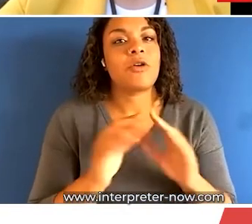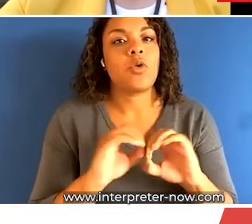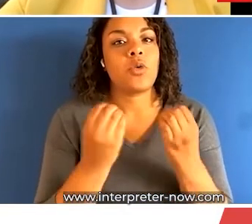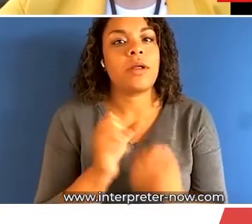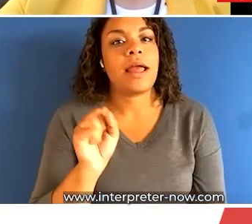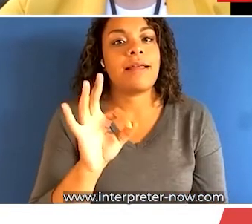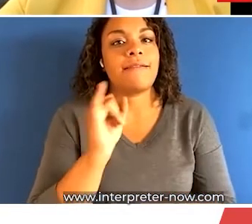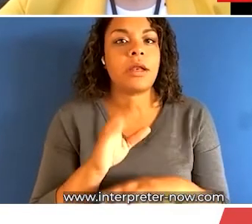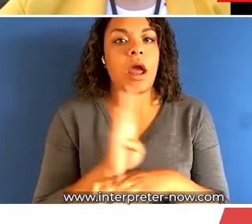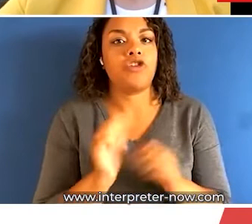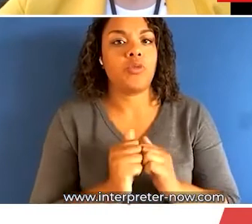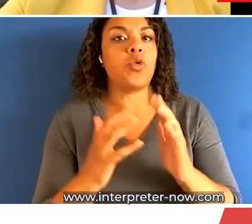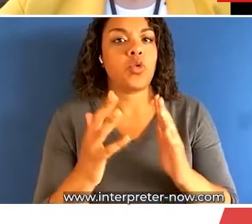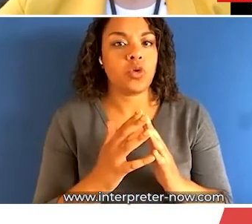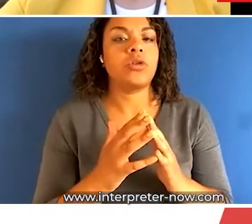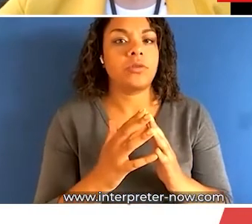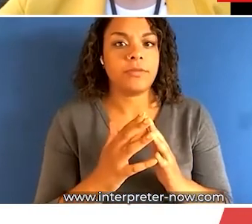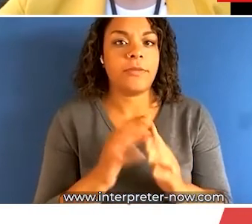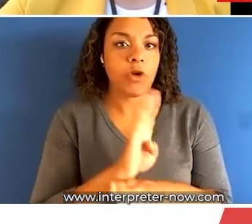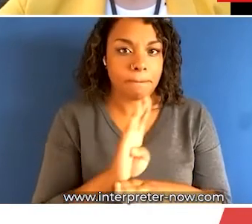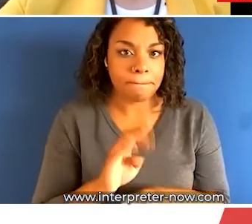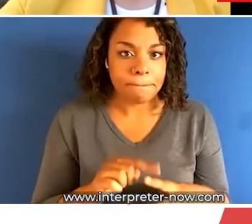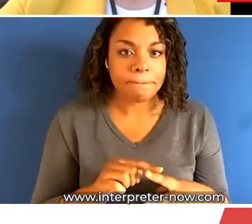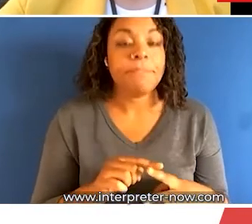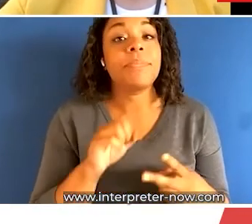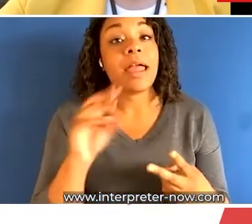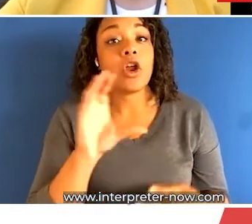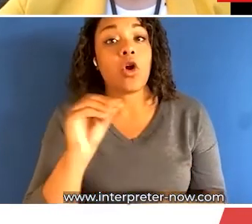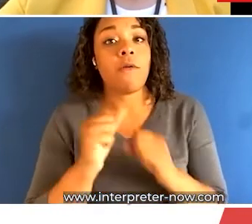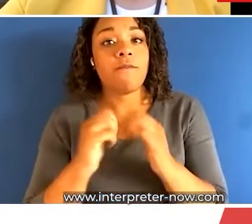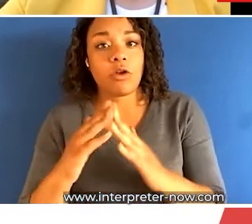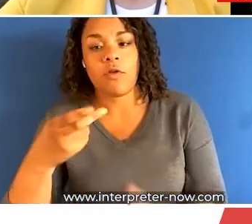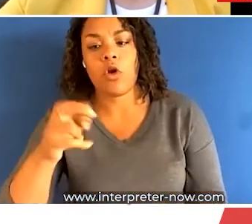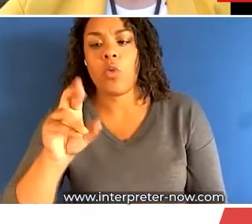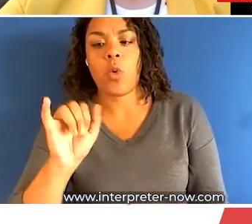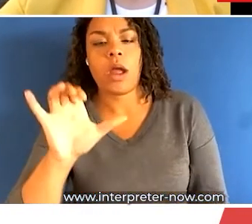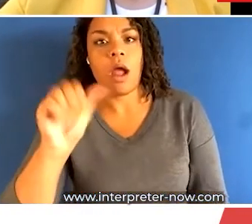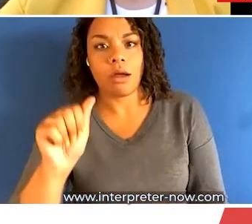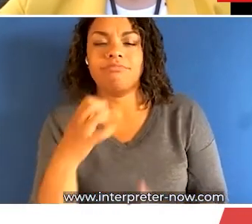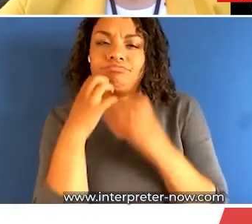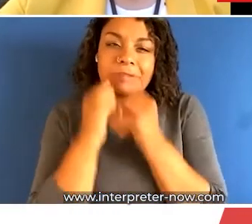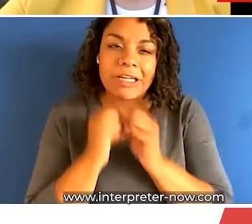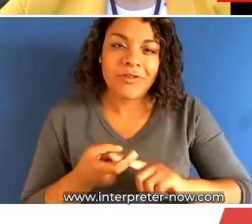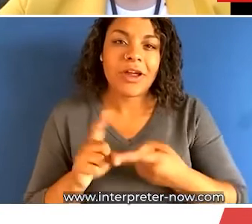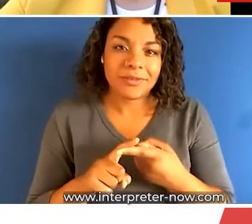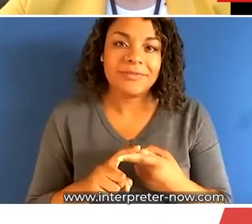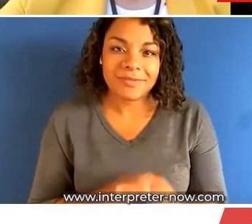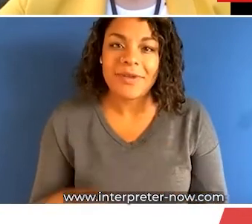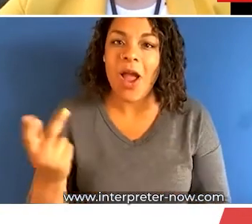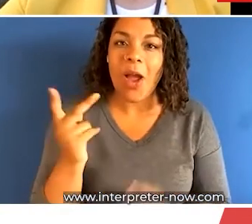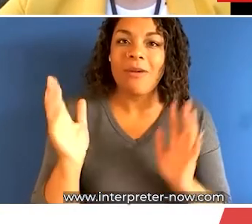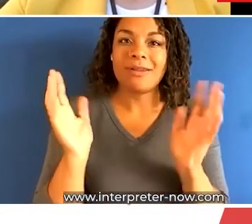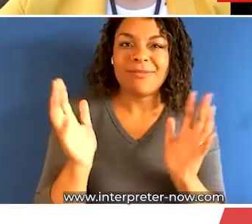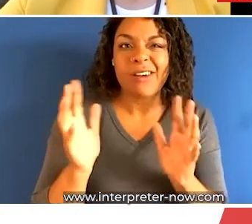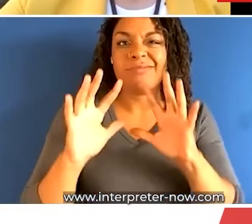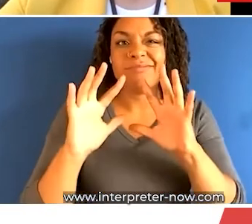SF International Women Entrepreneurs Forum, and also co-founder of Heroica. She's a dear friend. We've spoken on stages